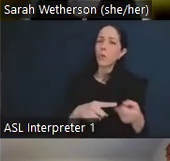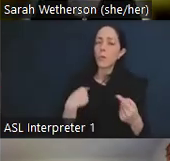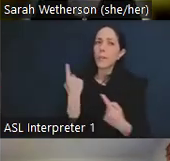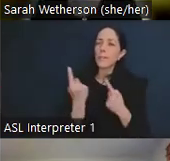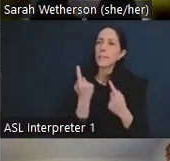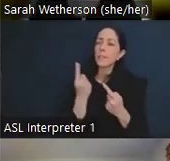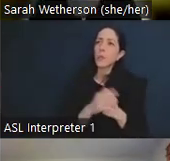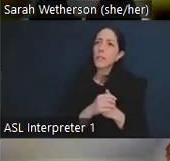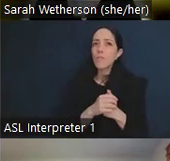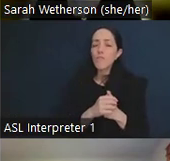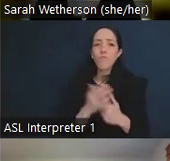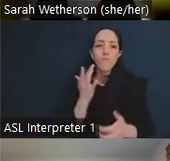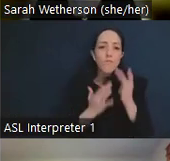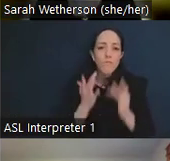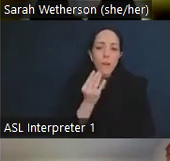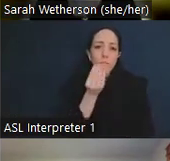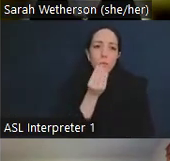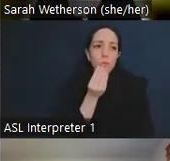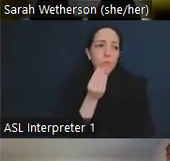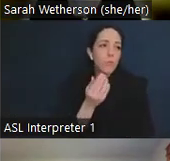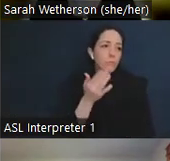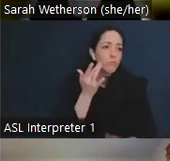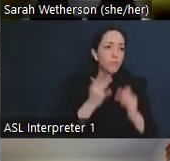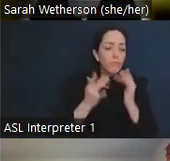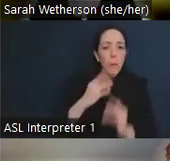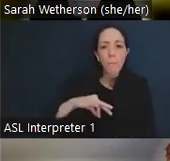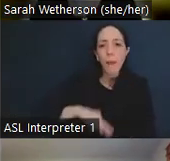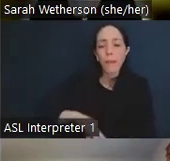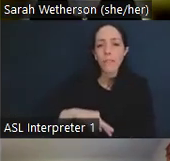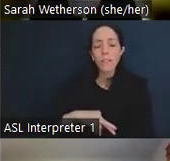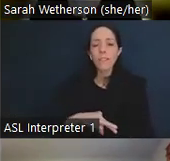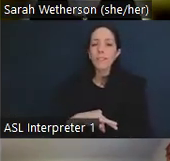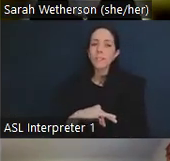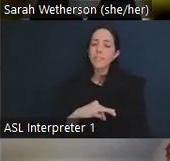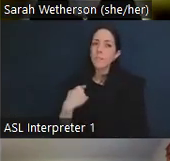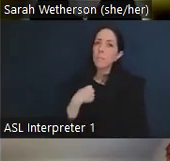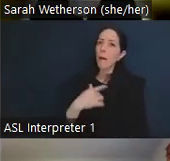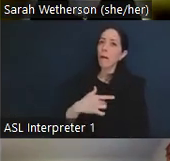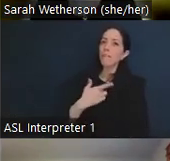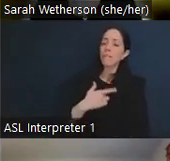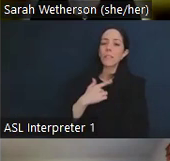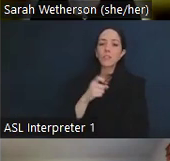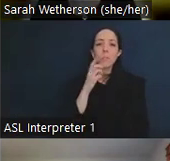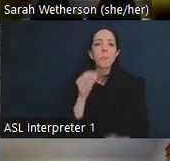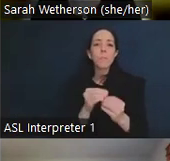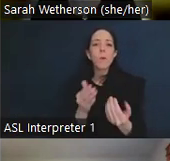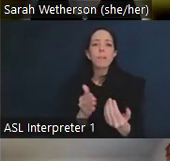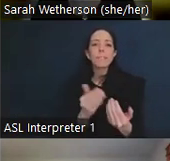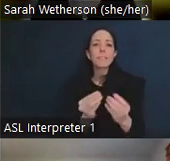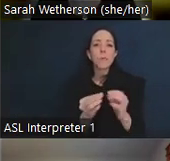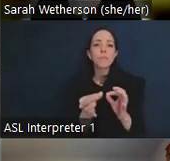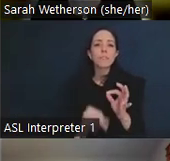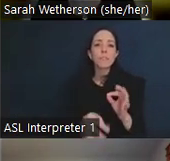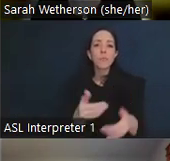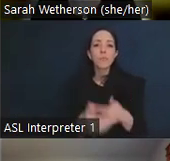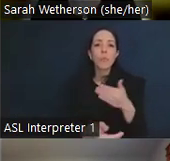So I don't have a real well-formulated question. Is more the sense of drawing back. Do you think there are tools